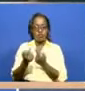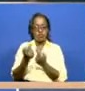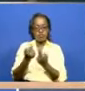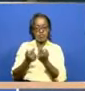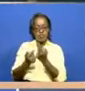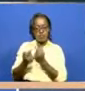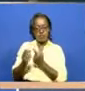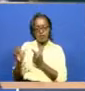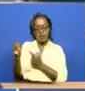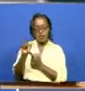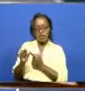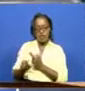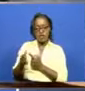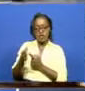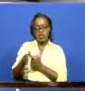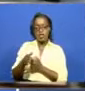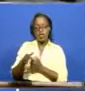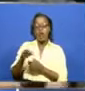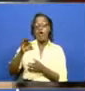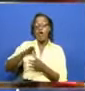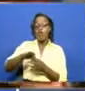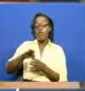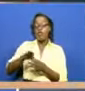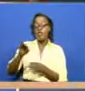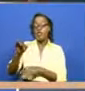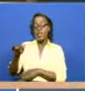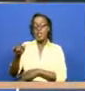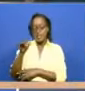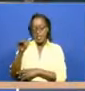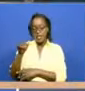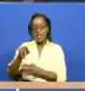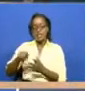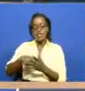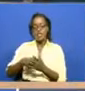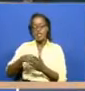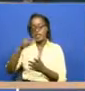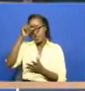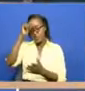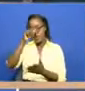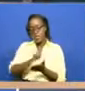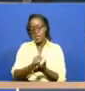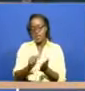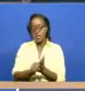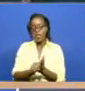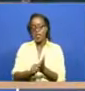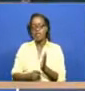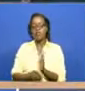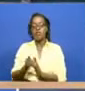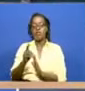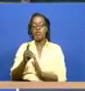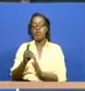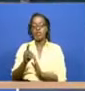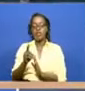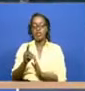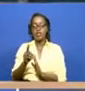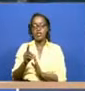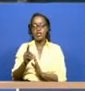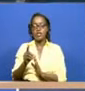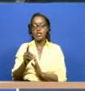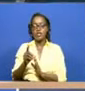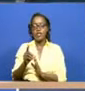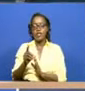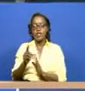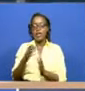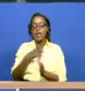this region to ask for votes, and of course initiate the government agenda, the government development agenda.